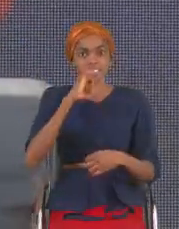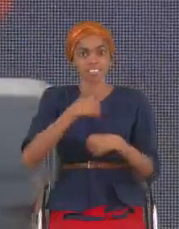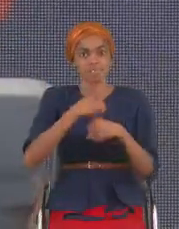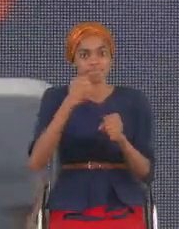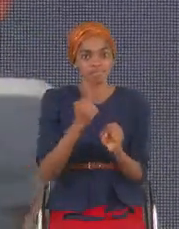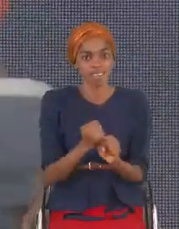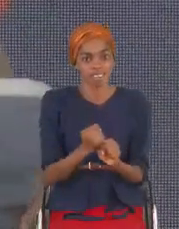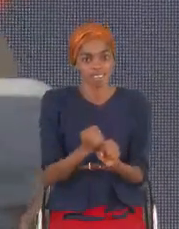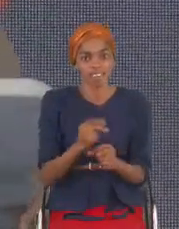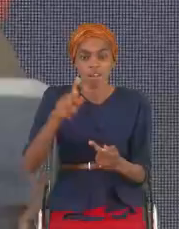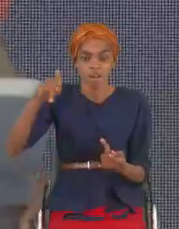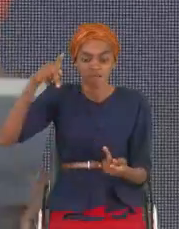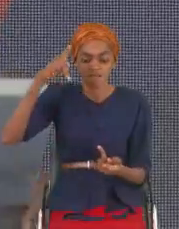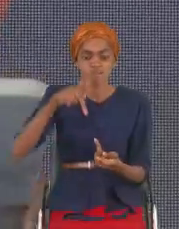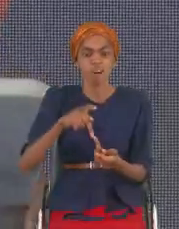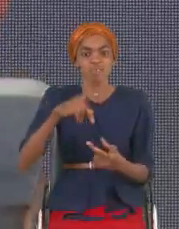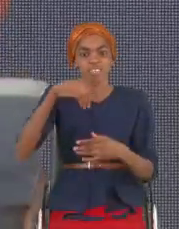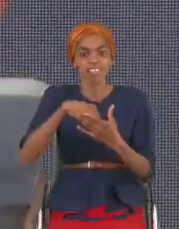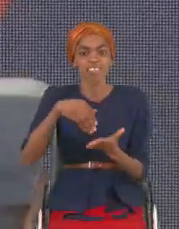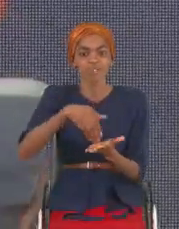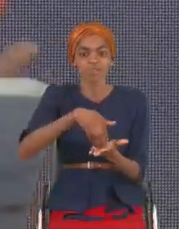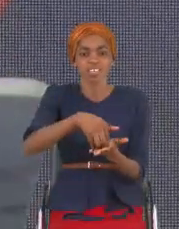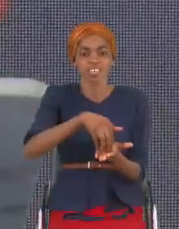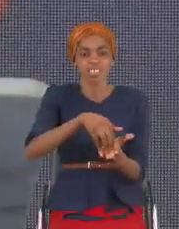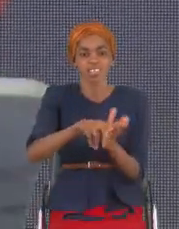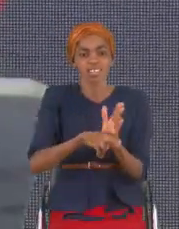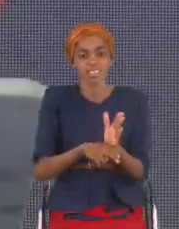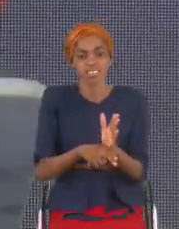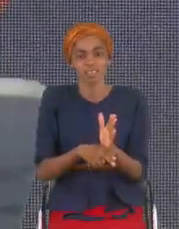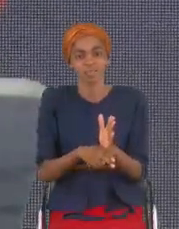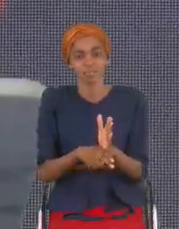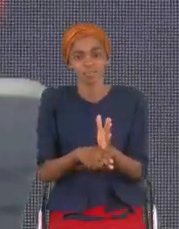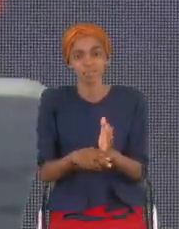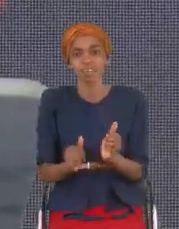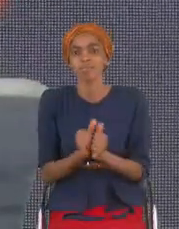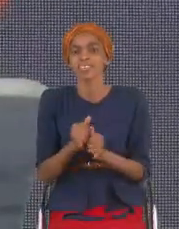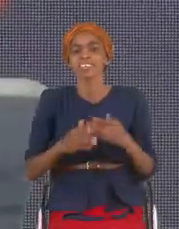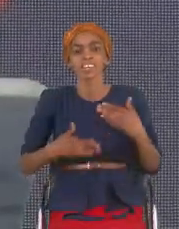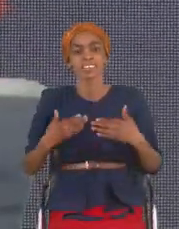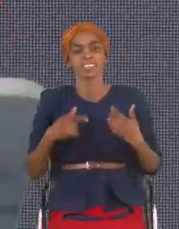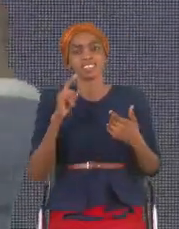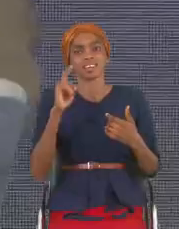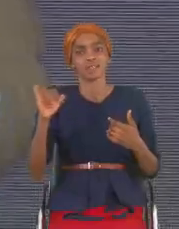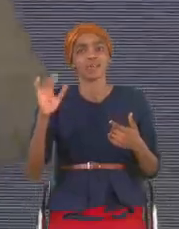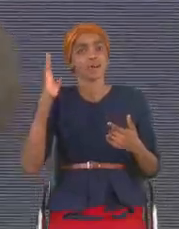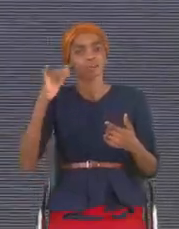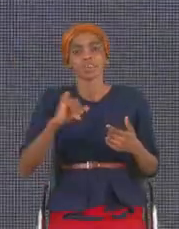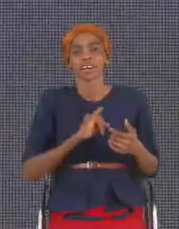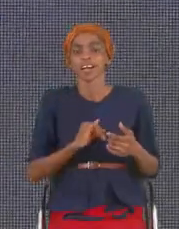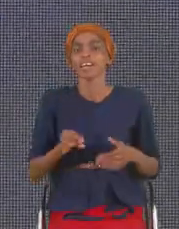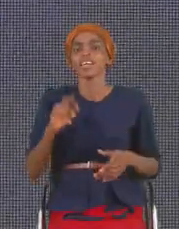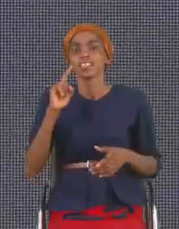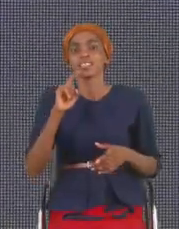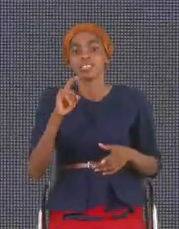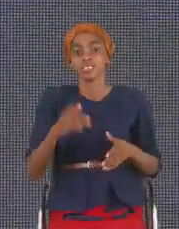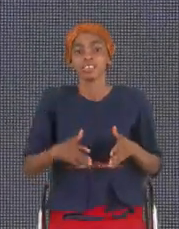made perfect in weakness. Most gladly therefore will I rather glory